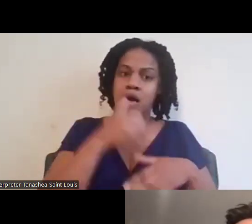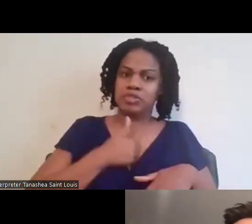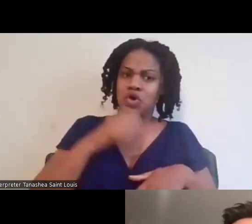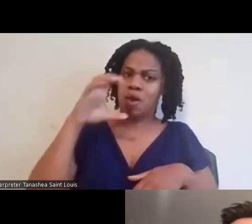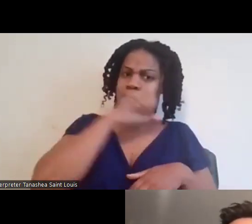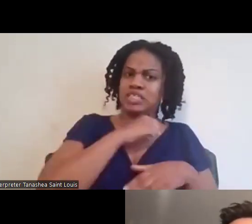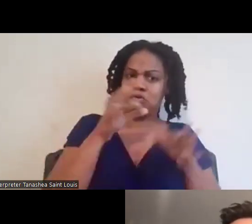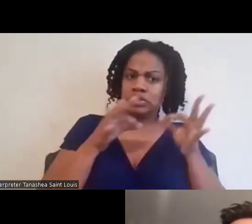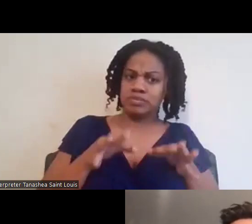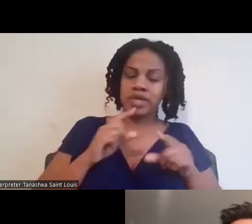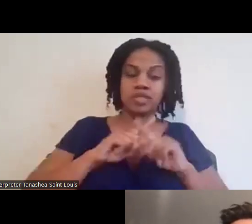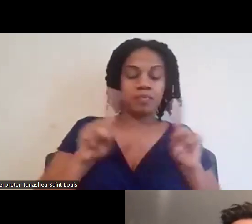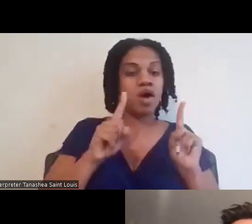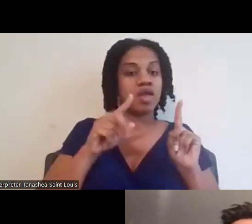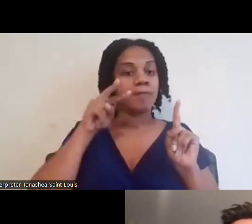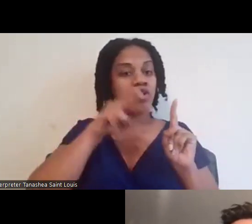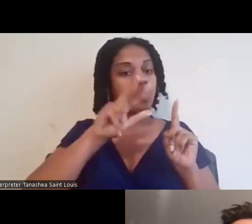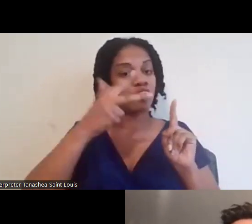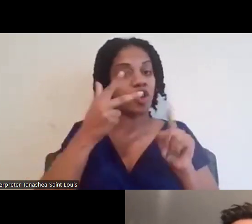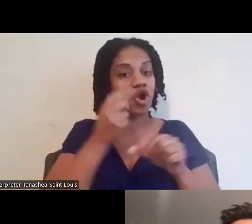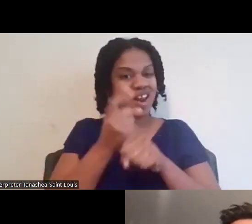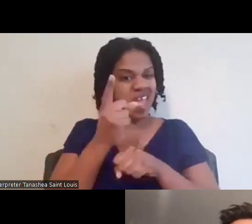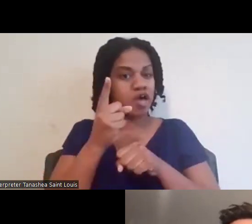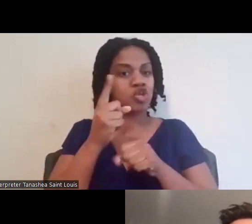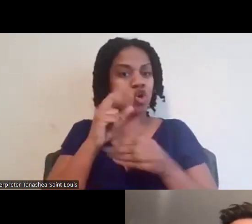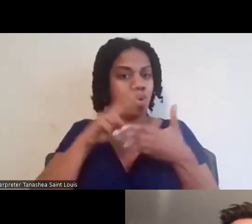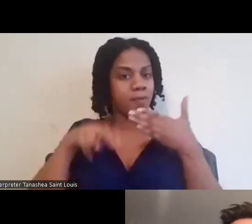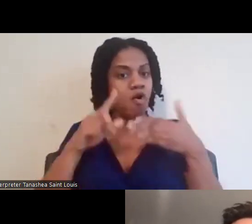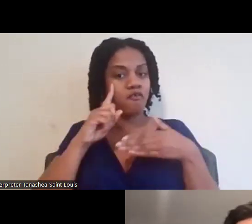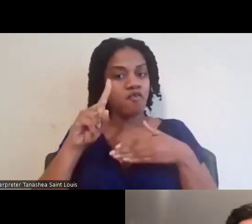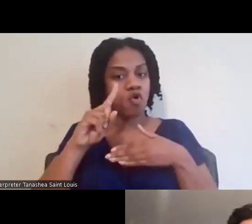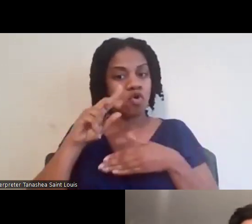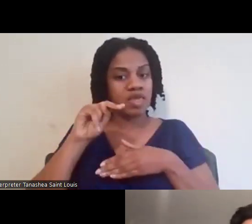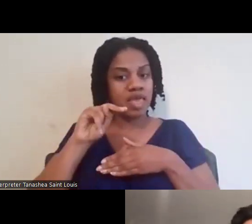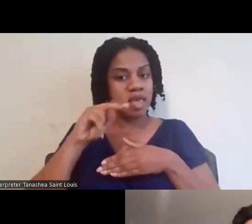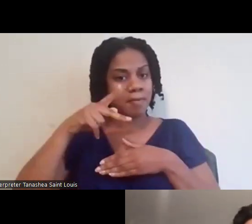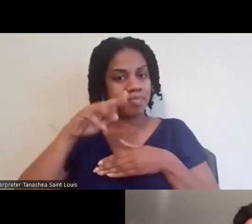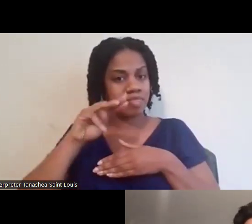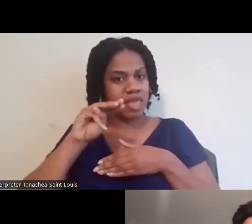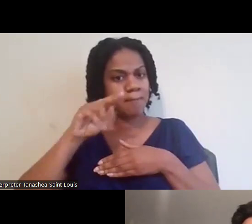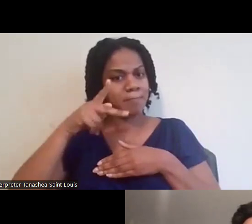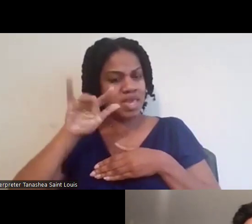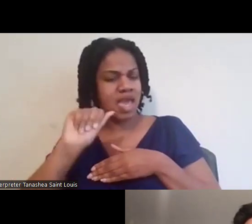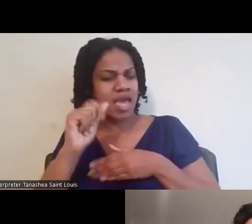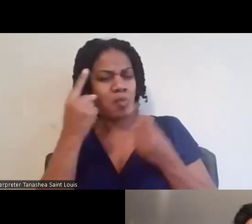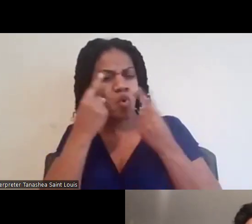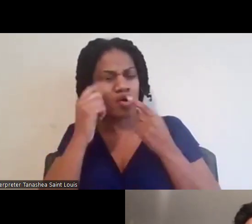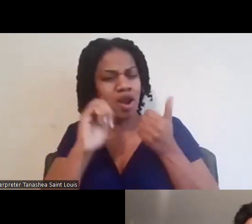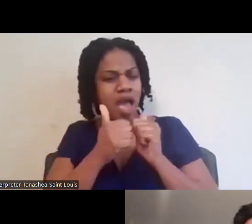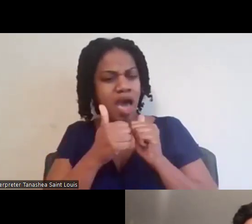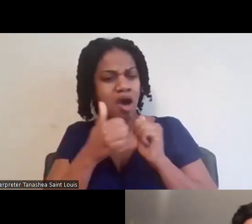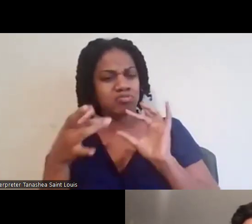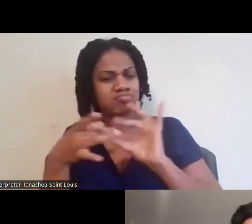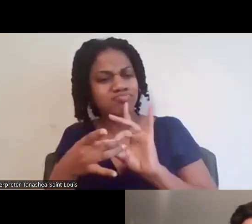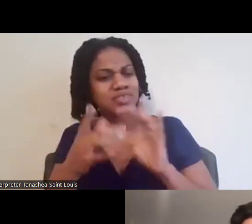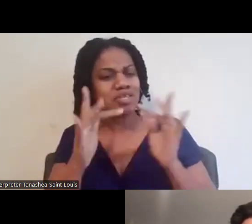half, but I'm also looking at the 3rd annual report for the MPA and wondering how the two work together, our sort of